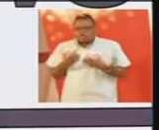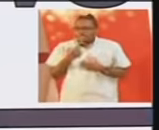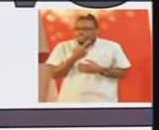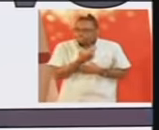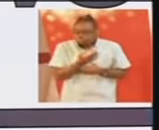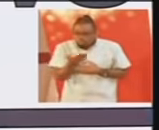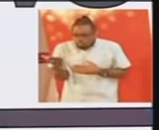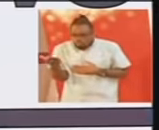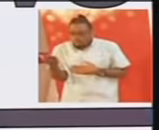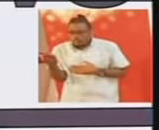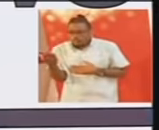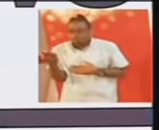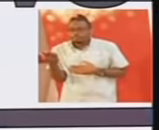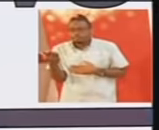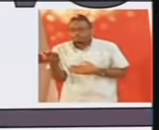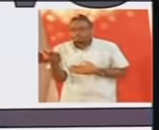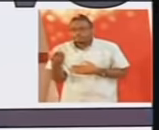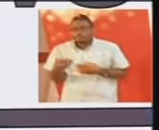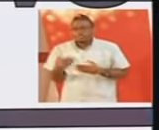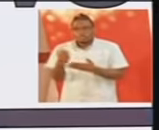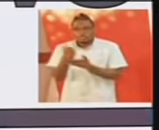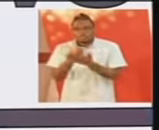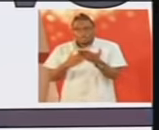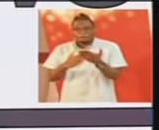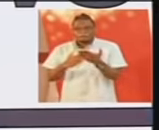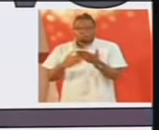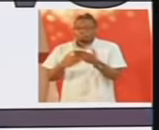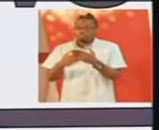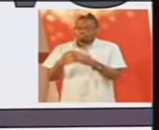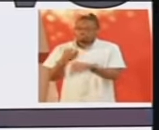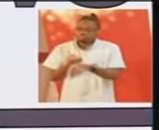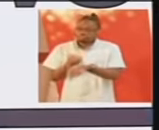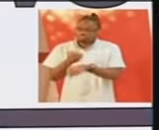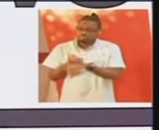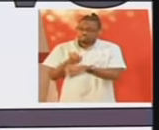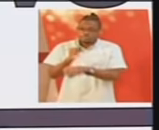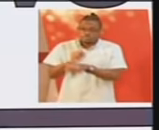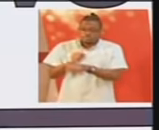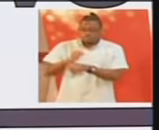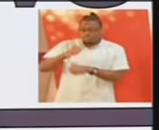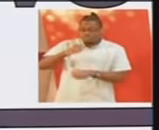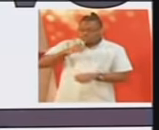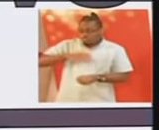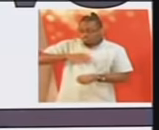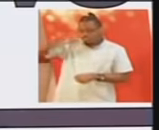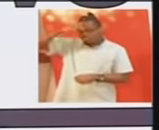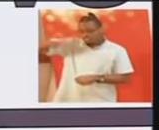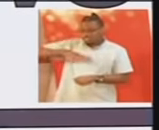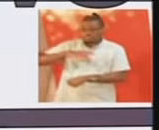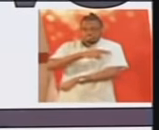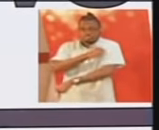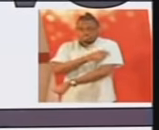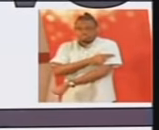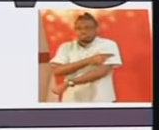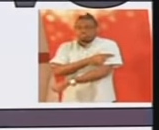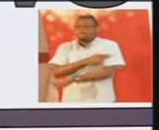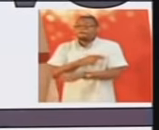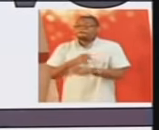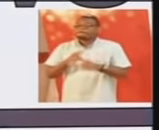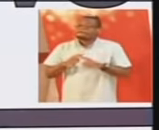the efforts of our hard-working men and women on the front lines, there appears to be